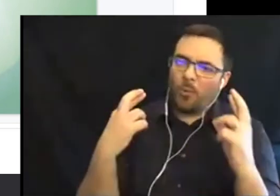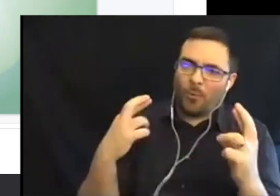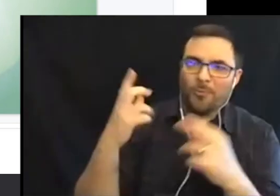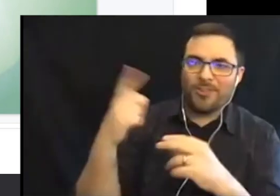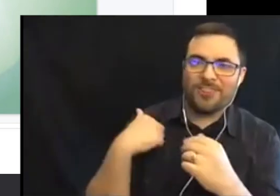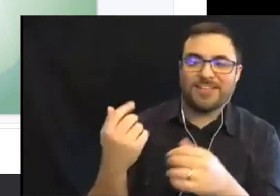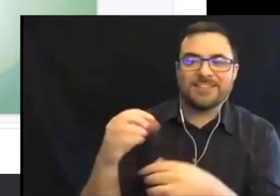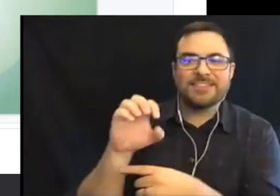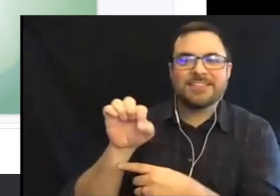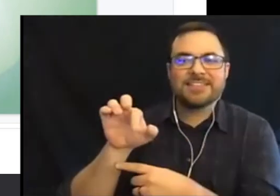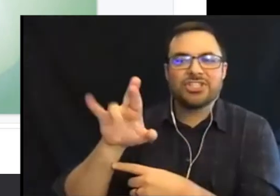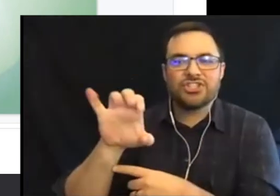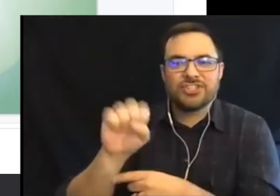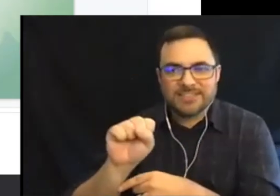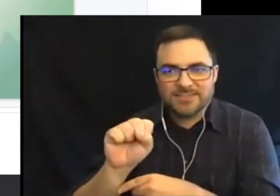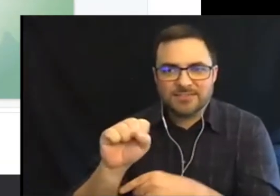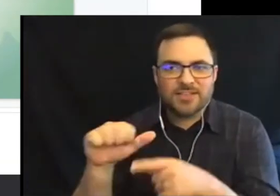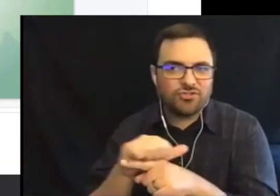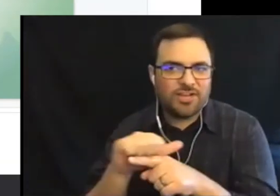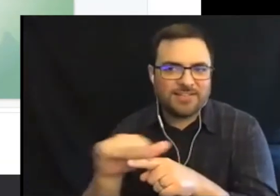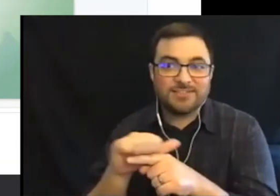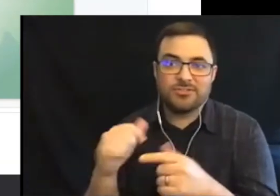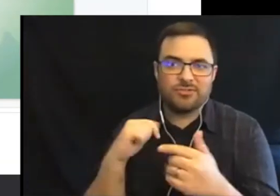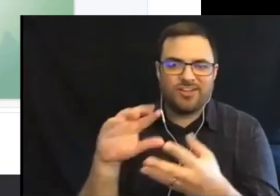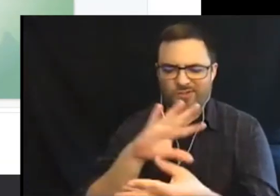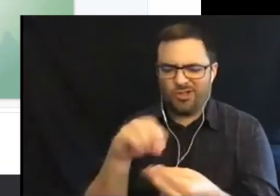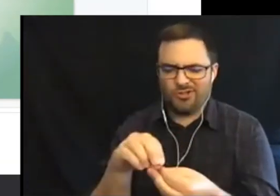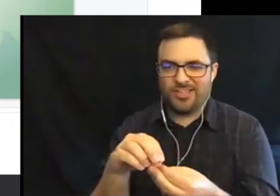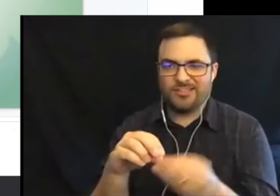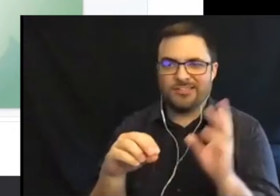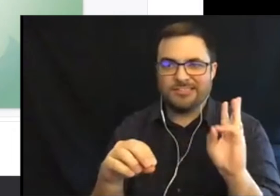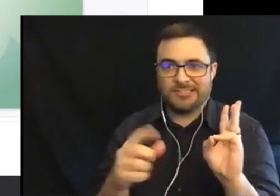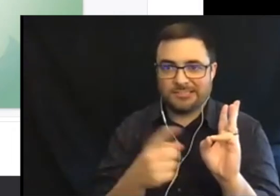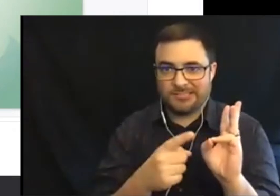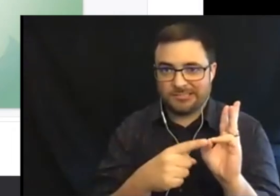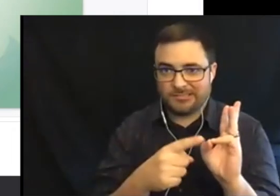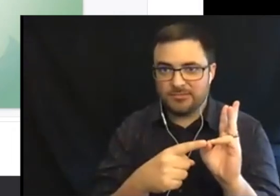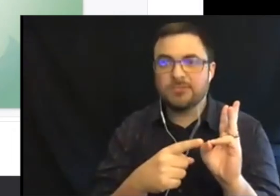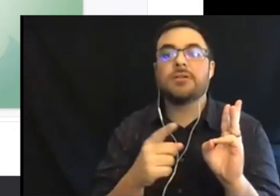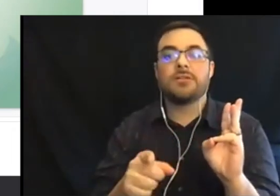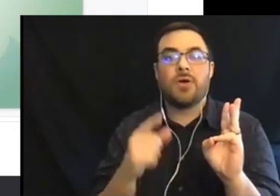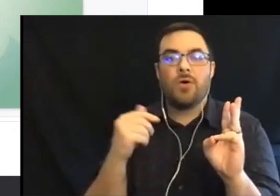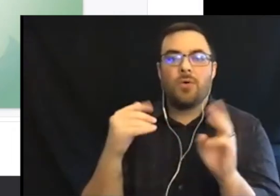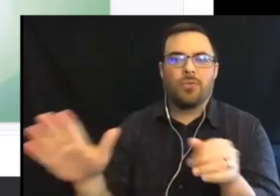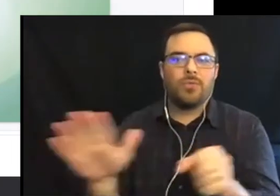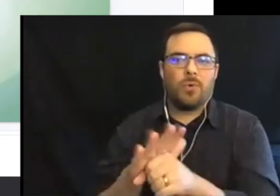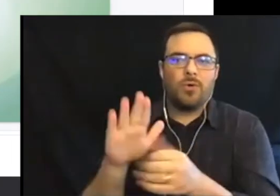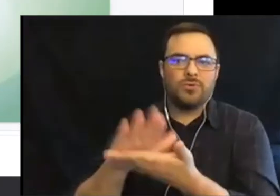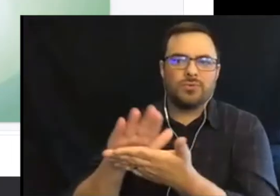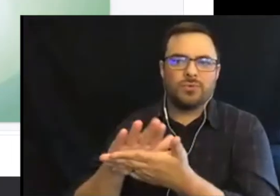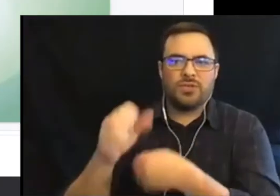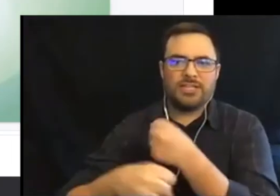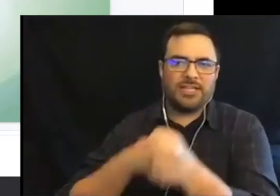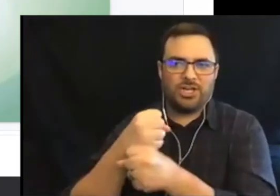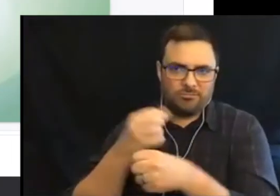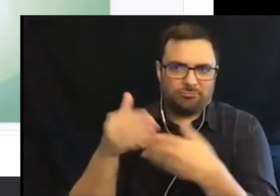it's a series of trainings. There's 6 of them total, spread out over the course of the school year. We tried to spread it out like every 6